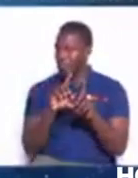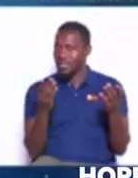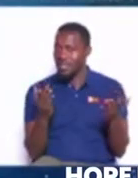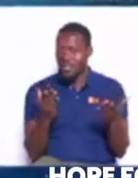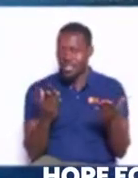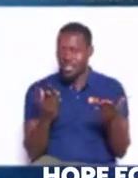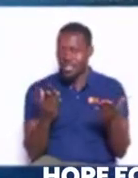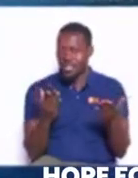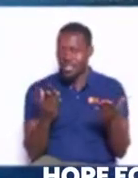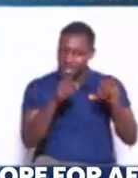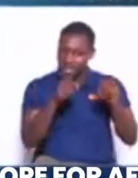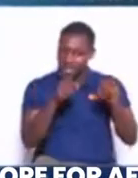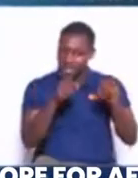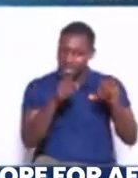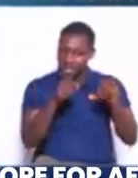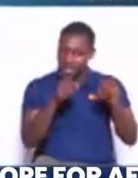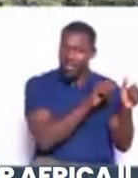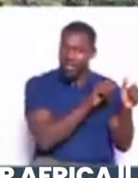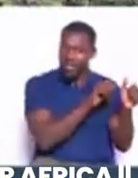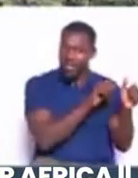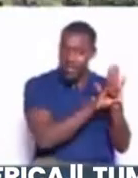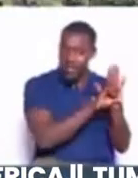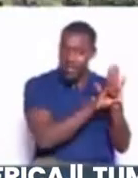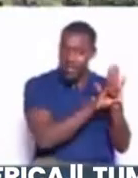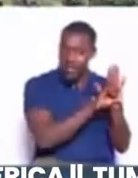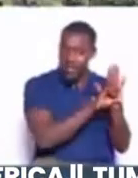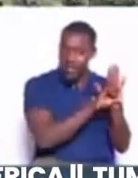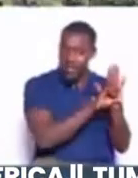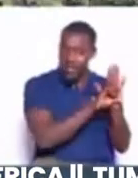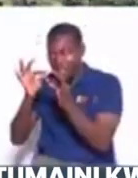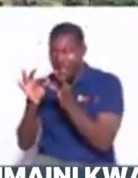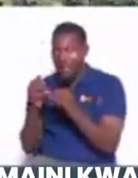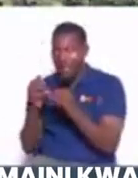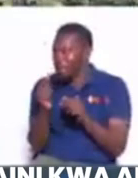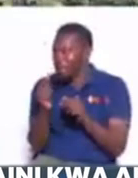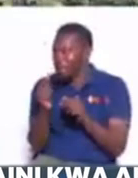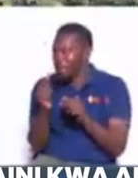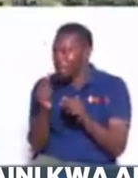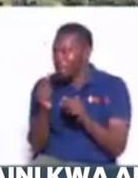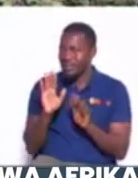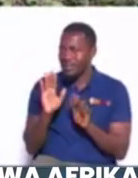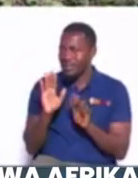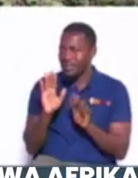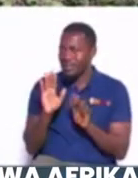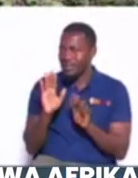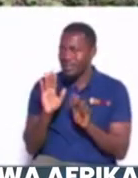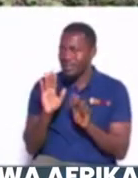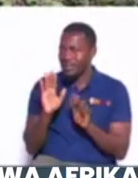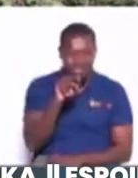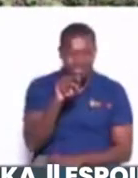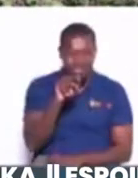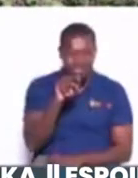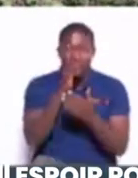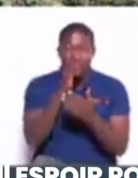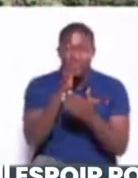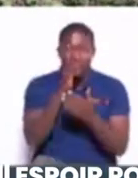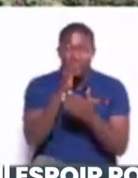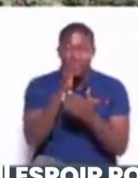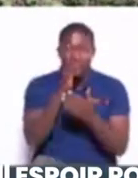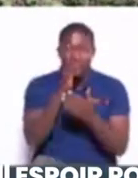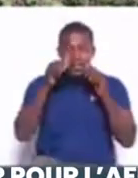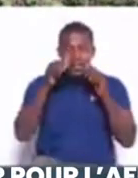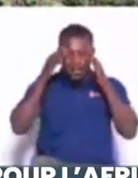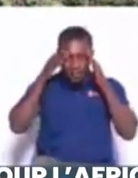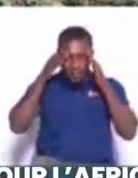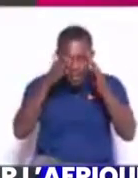Do we then make void the law through faith? Certainly not. On the contrary, we establish the law. So when we're saved by grace,